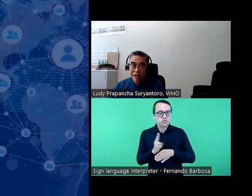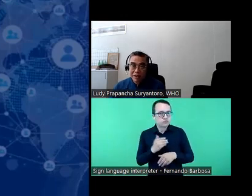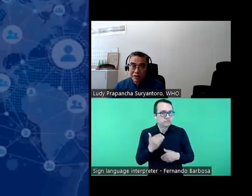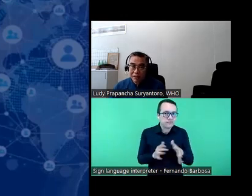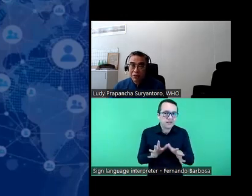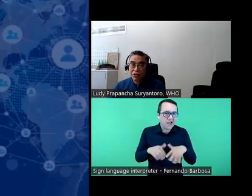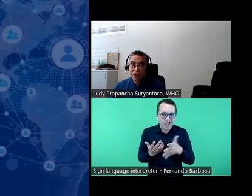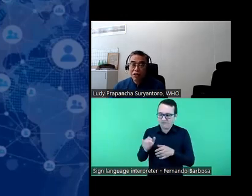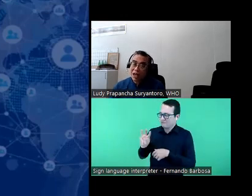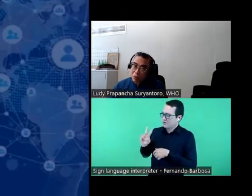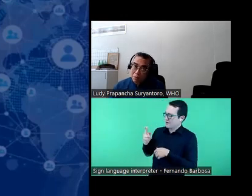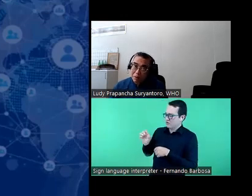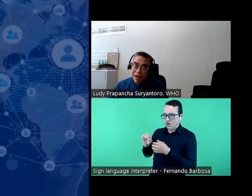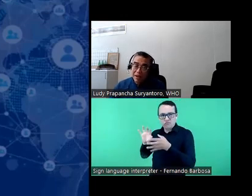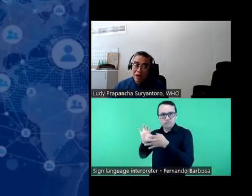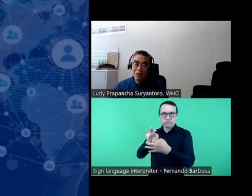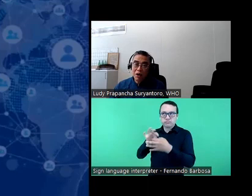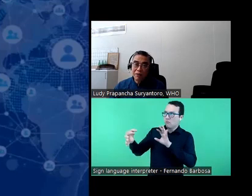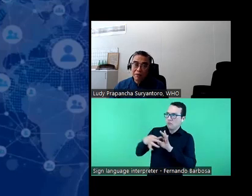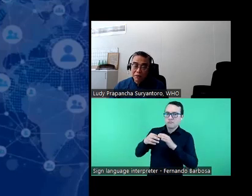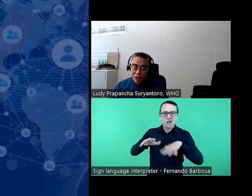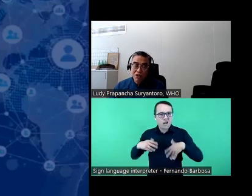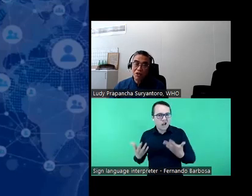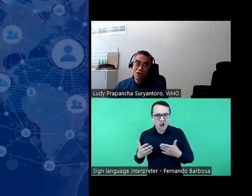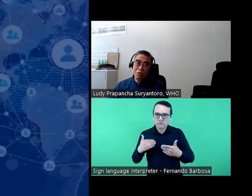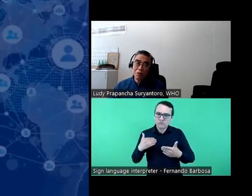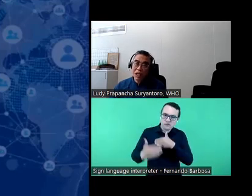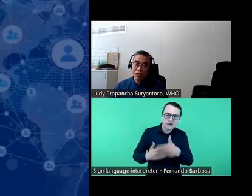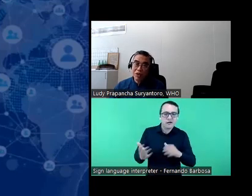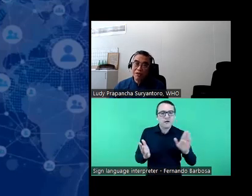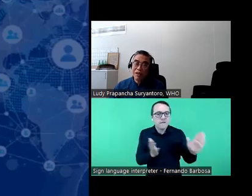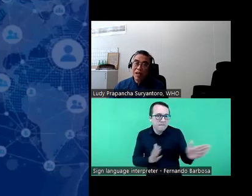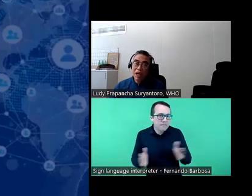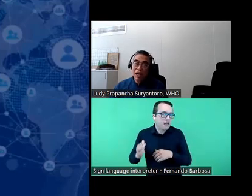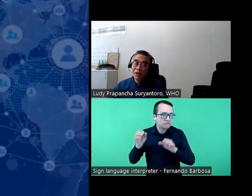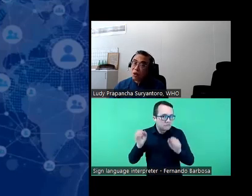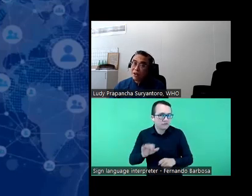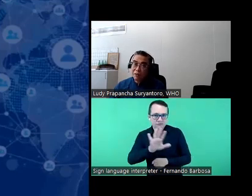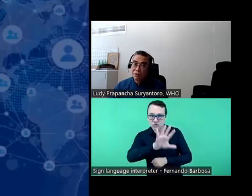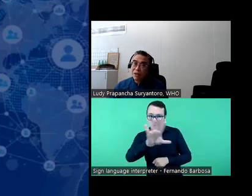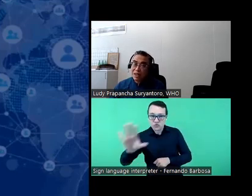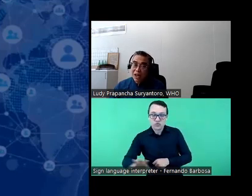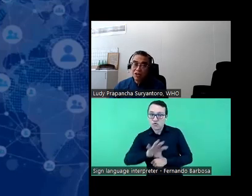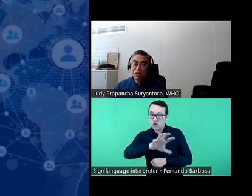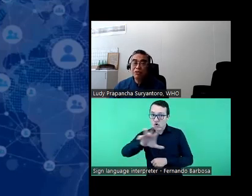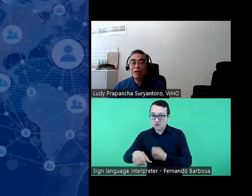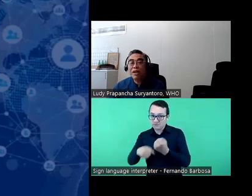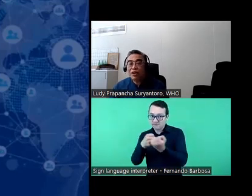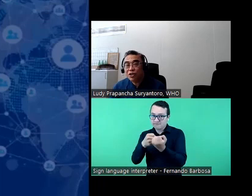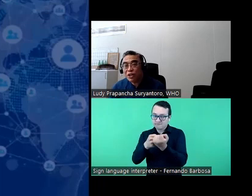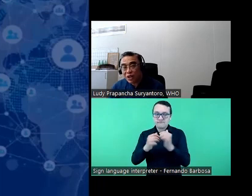WHO endeavor in the future, and we plan for continue to support countries at all levels,